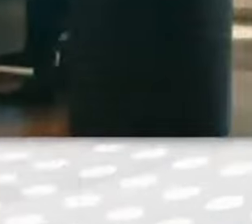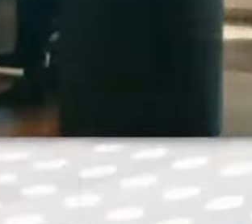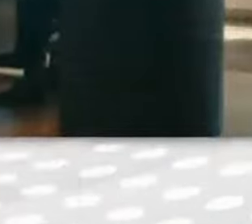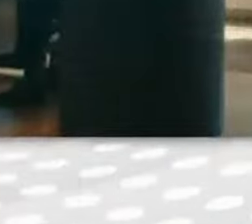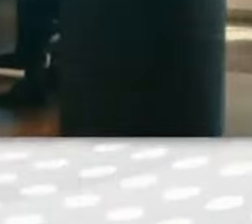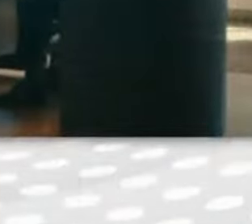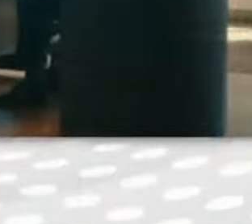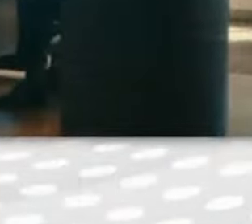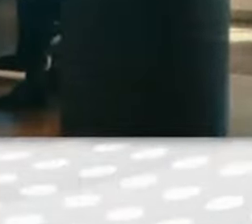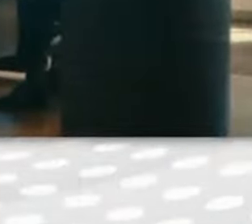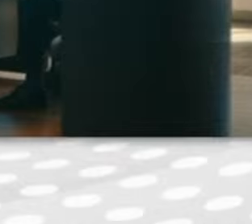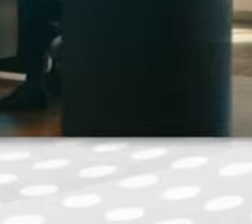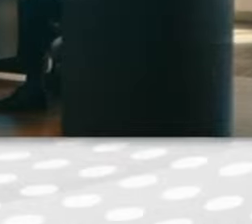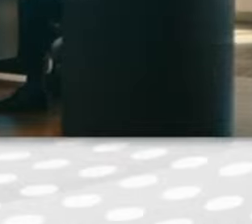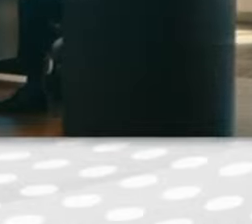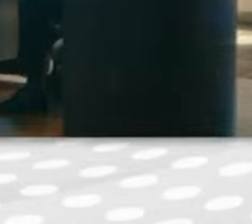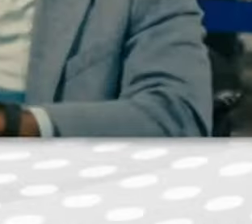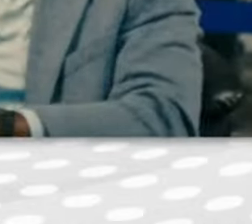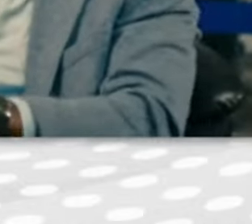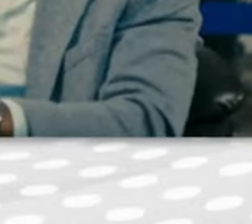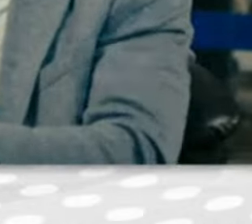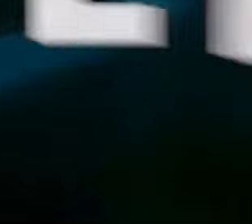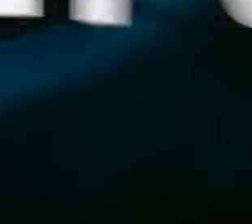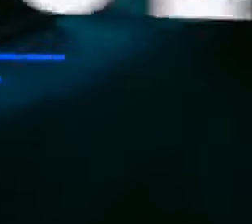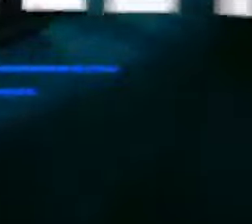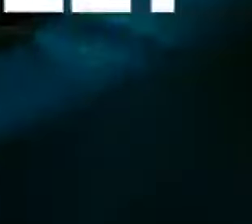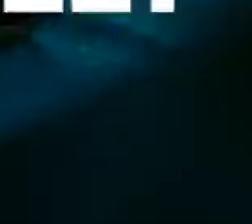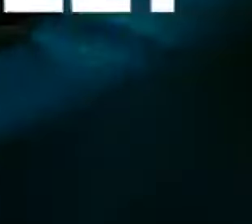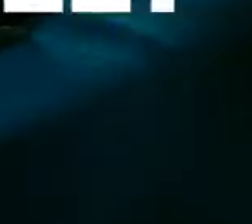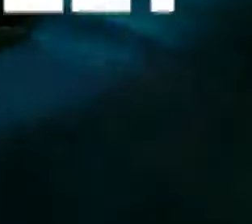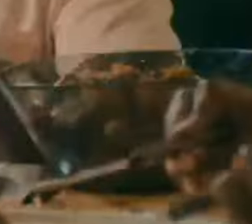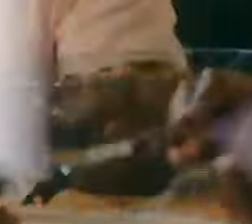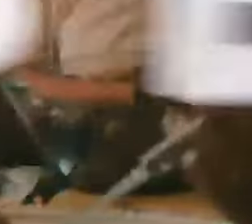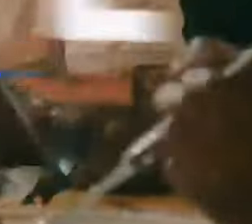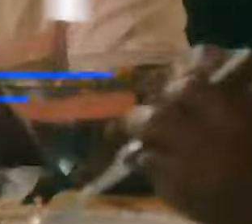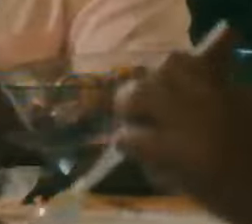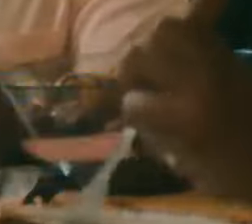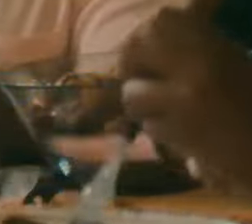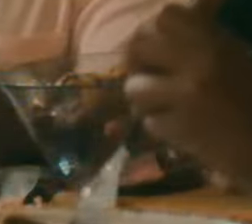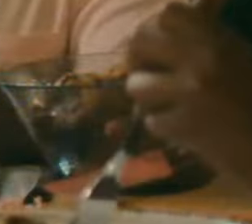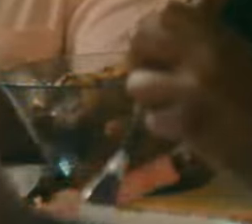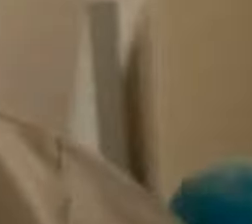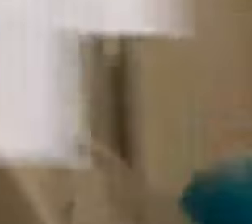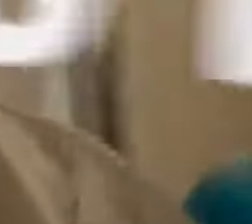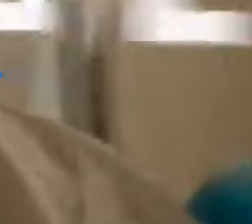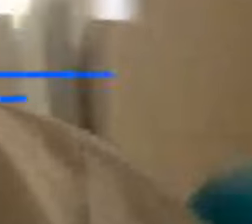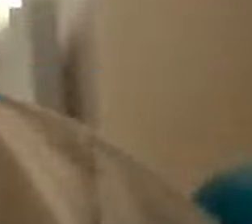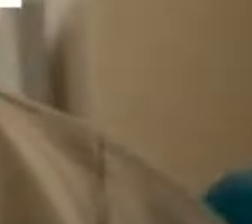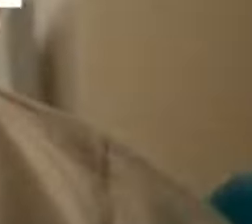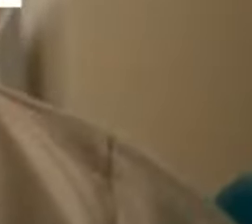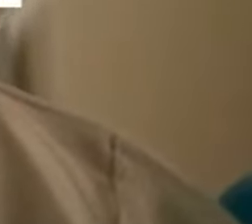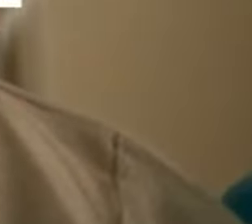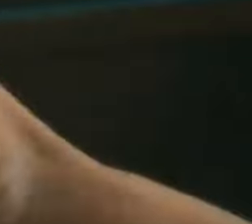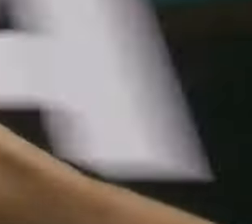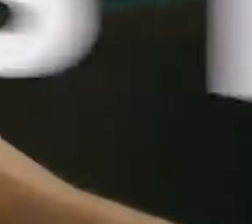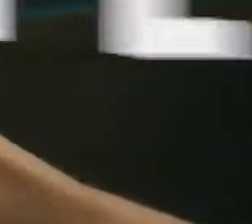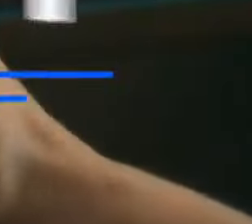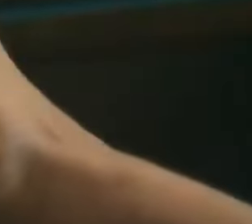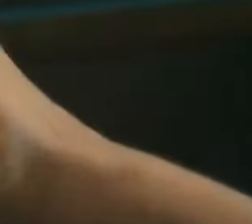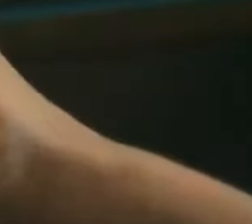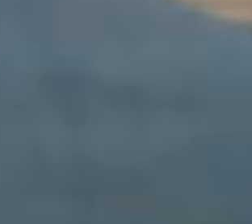This is me at Stanwick Private Banking. What does it feel like? It's investing skillfully. It's planning wisely. It's living